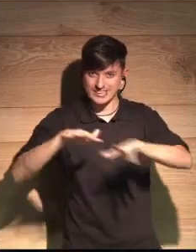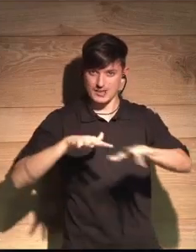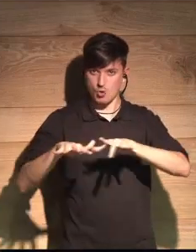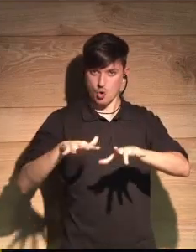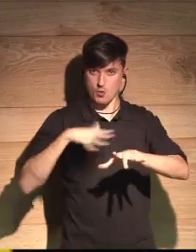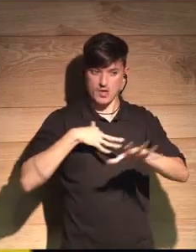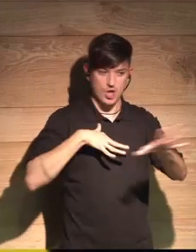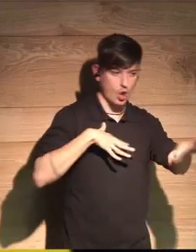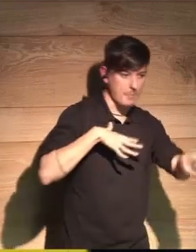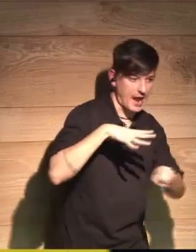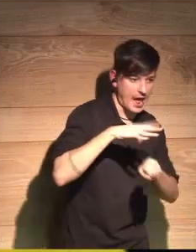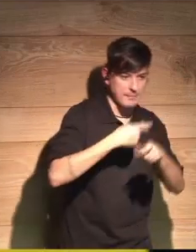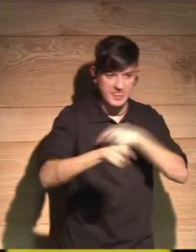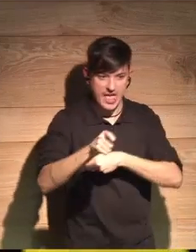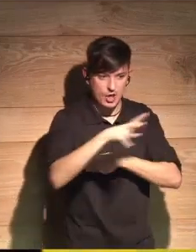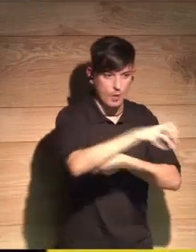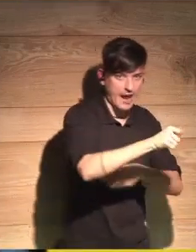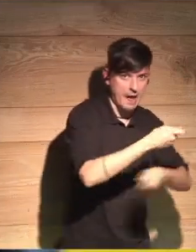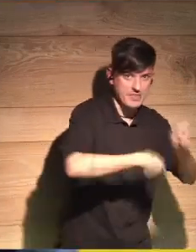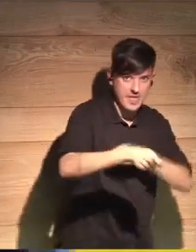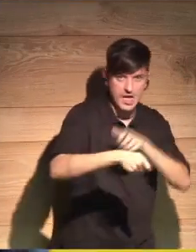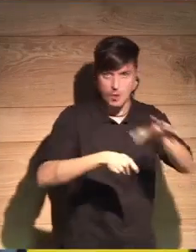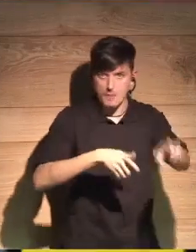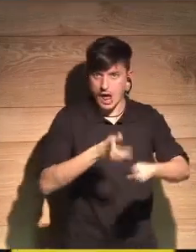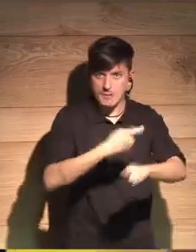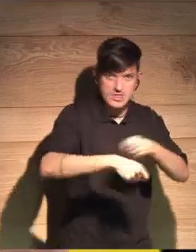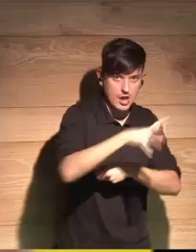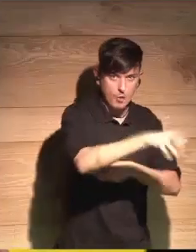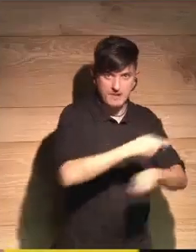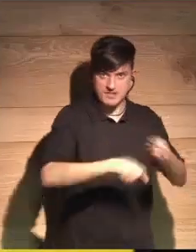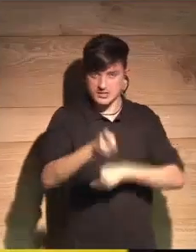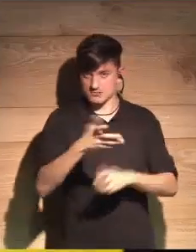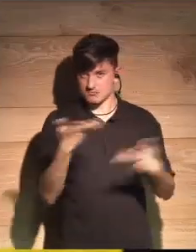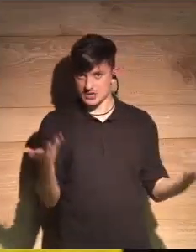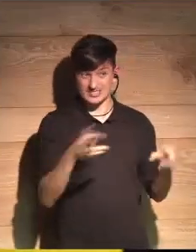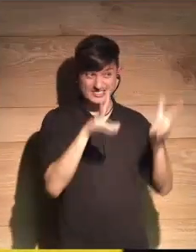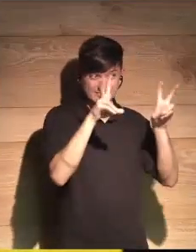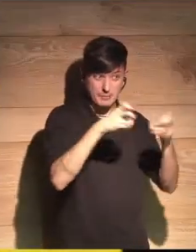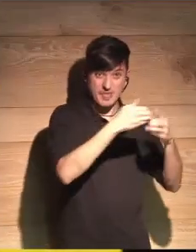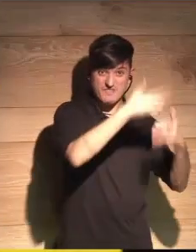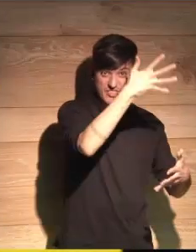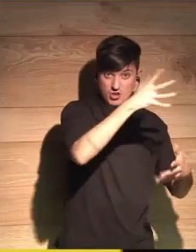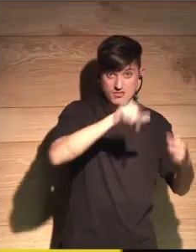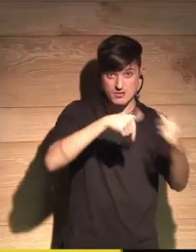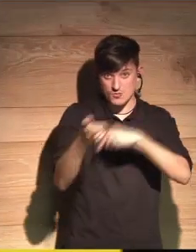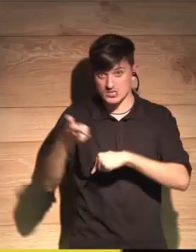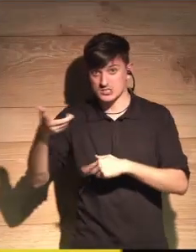building is working as an asset. You can buy and sell, buy and sell, and buy and sell. So